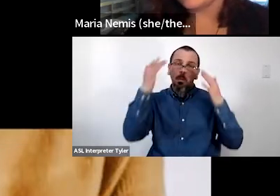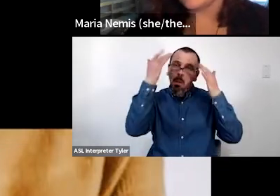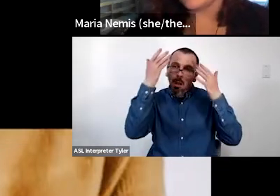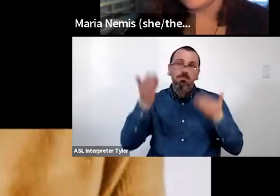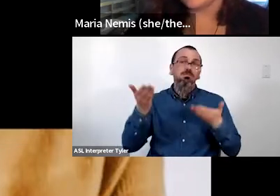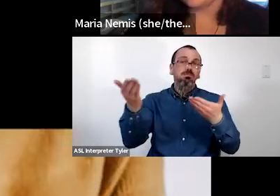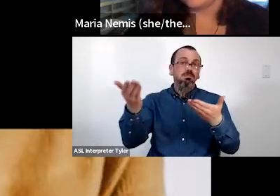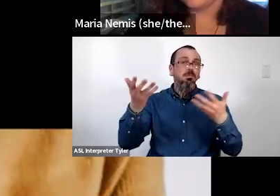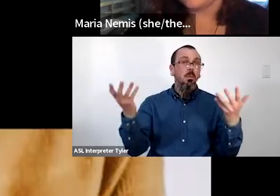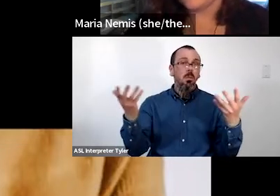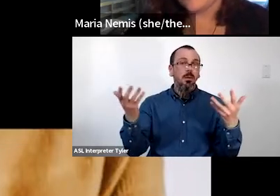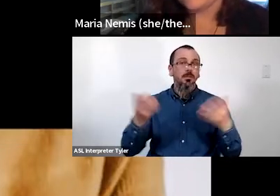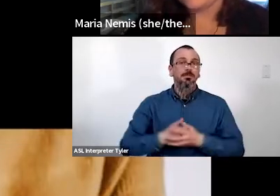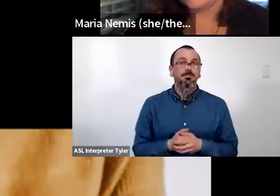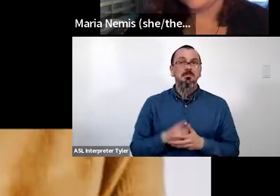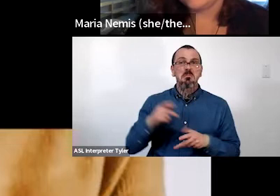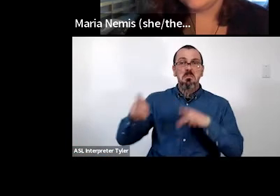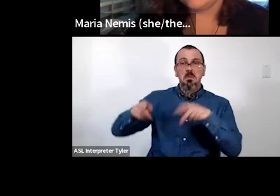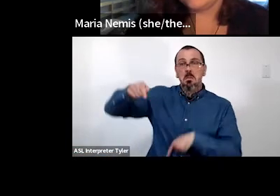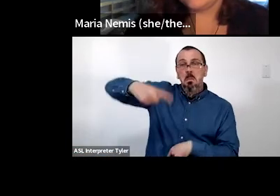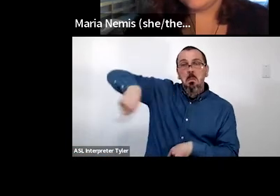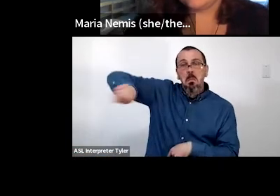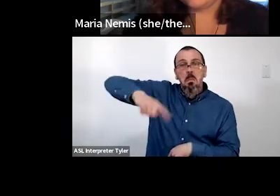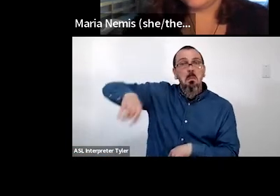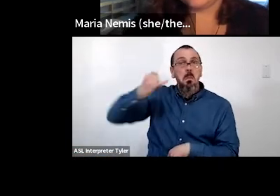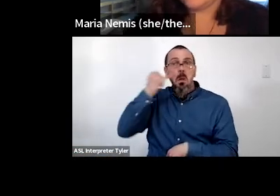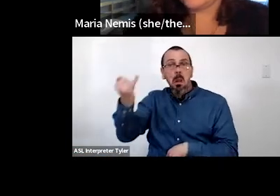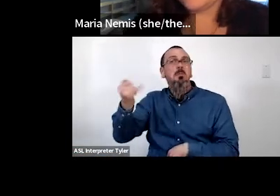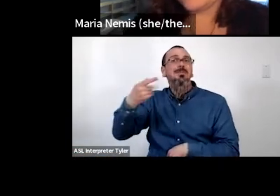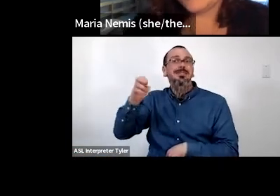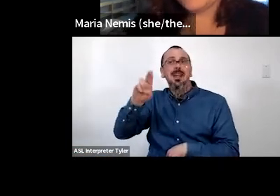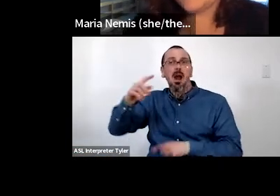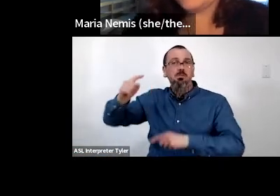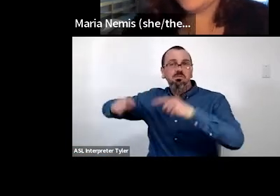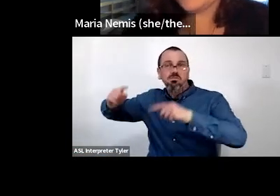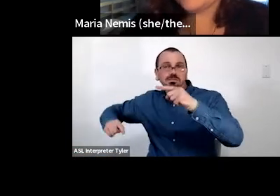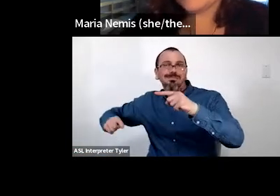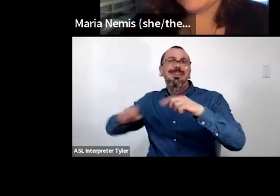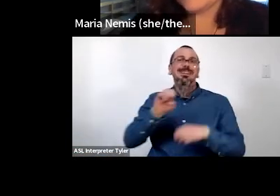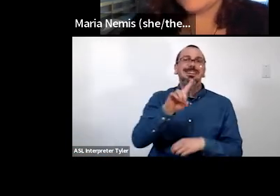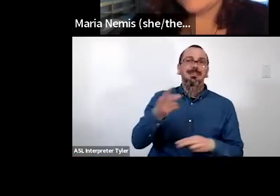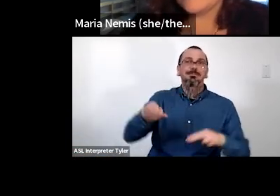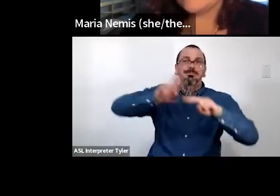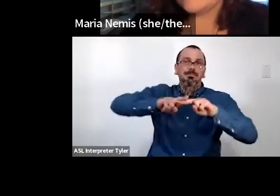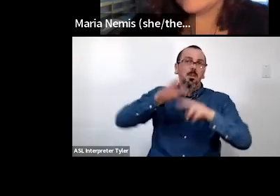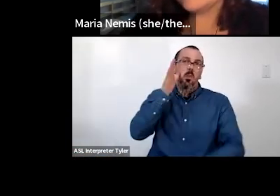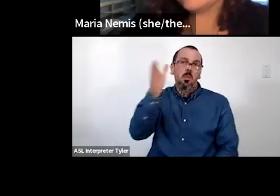of eating disorder concerns than those who haven't. So I used the 2021 version of the Sex Now survey. These are the